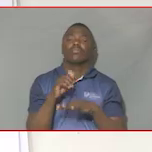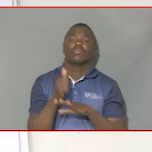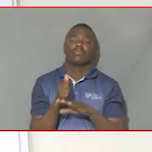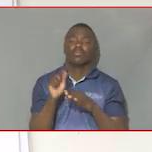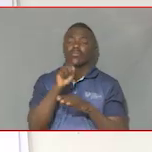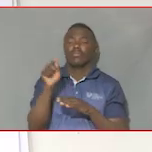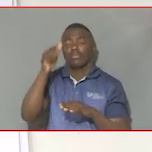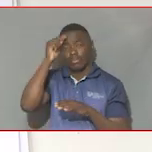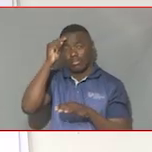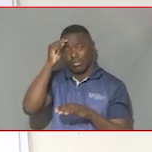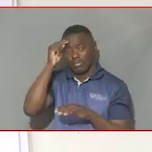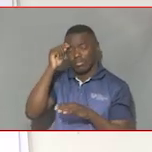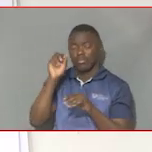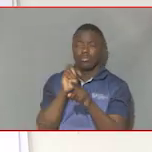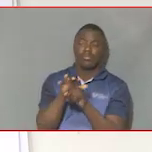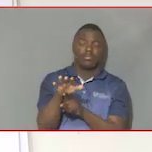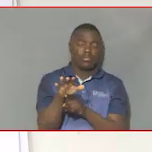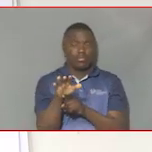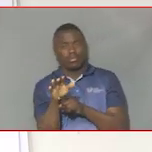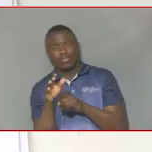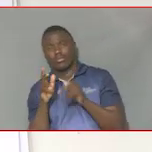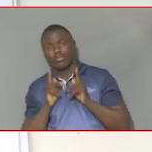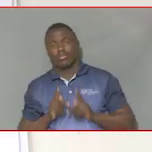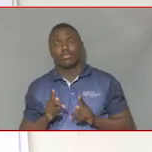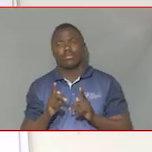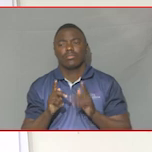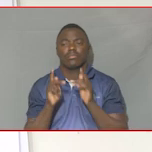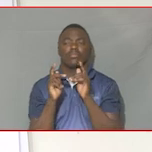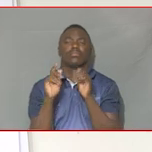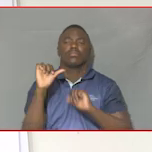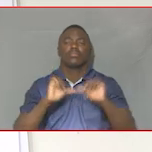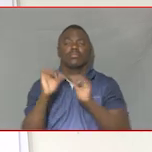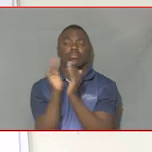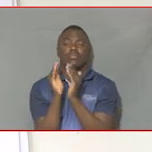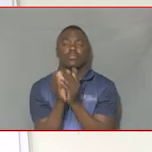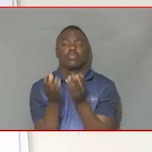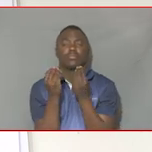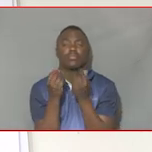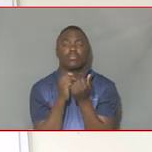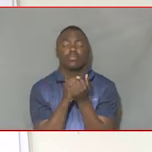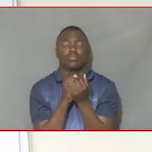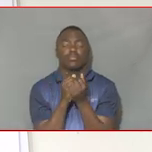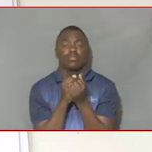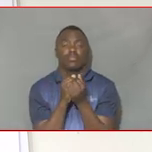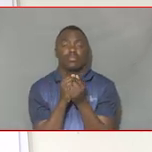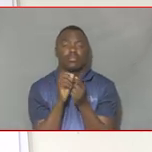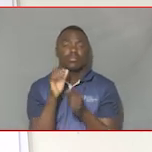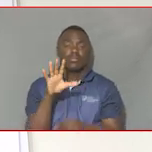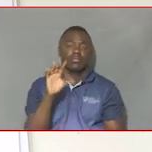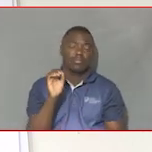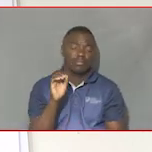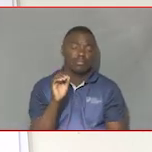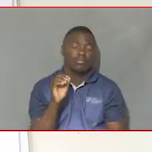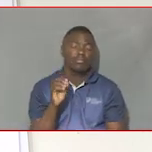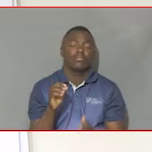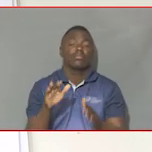learners' mathematics marks influenced their physical science marks. In the table below, the mathematics and physical science marks of 15 learners in a